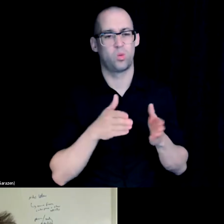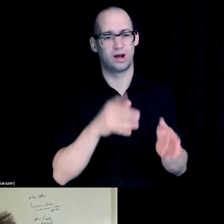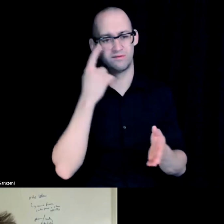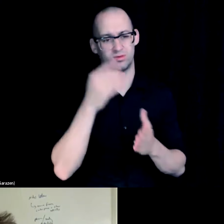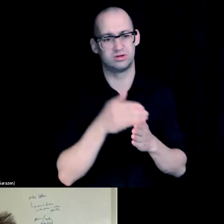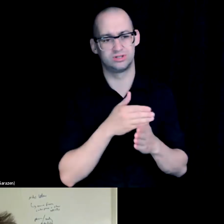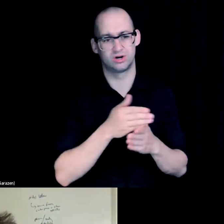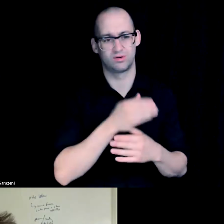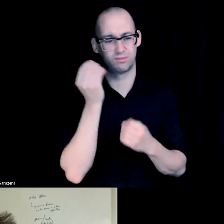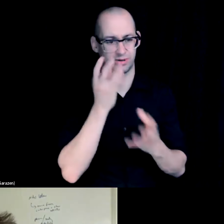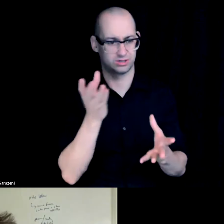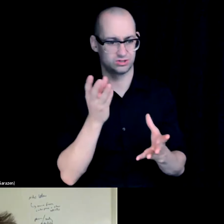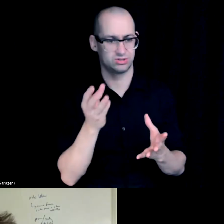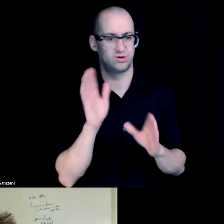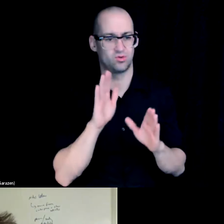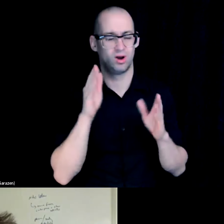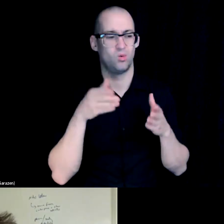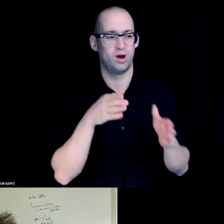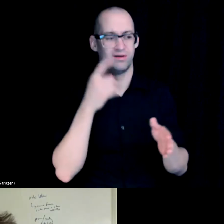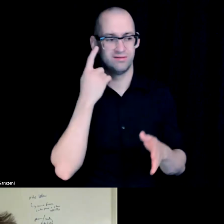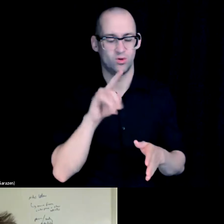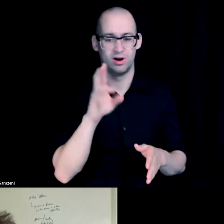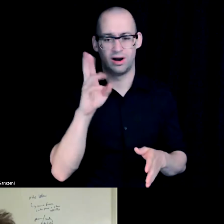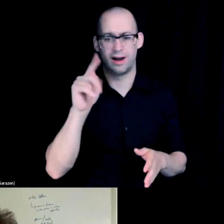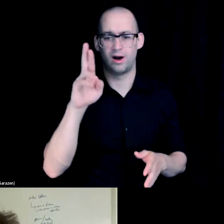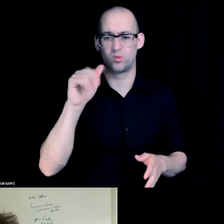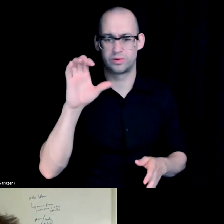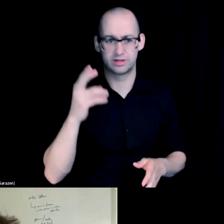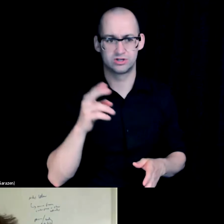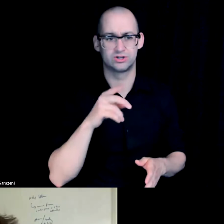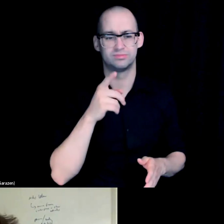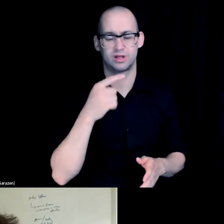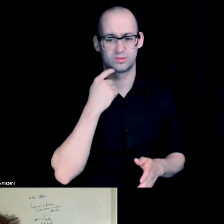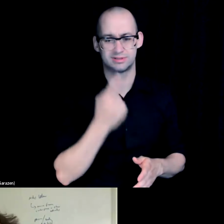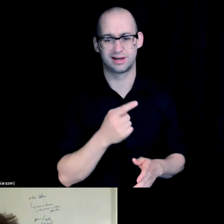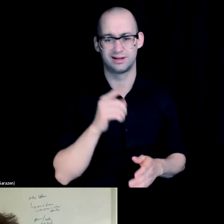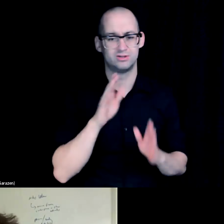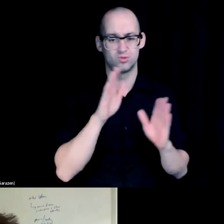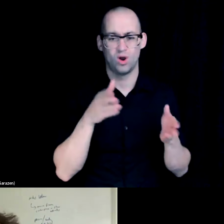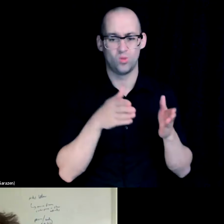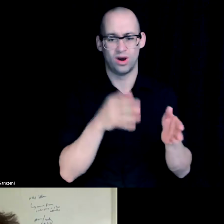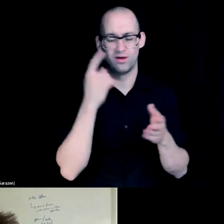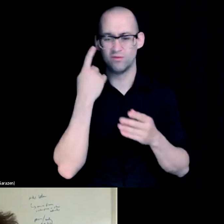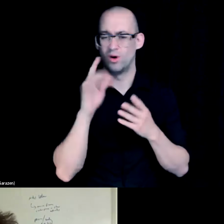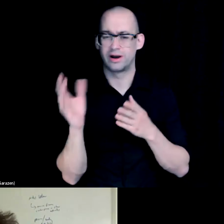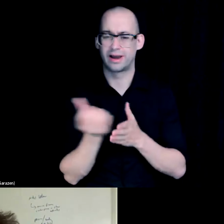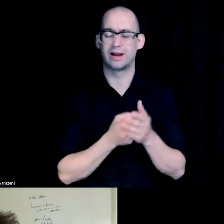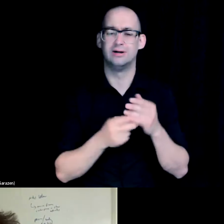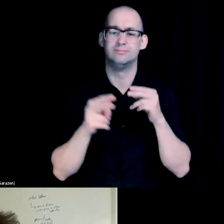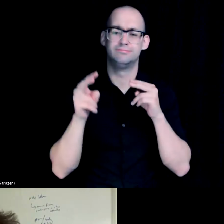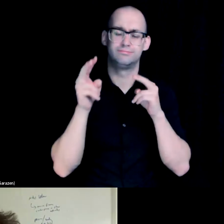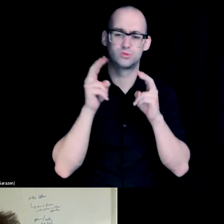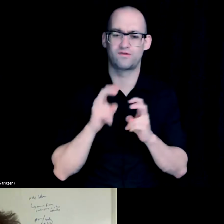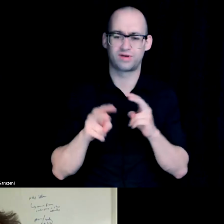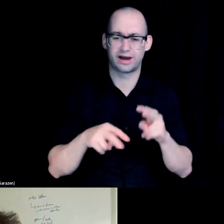share information, great way to do outreach, and like you share, a great way to get surveys and responses